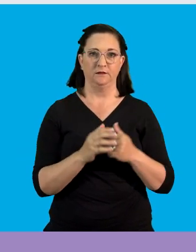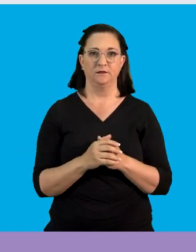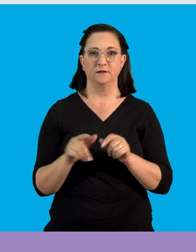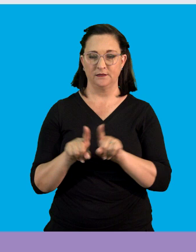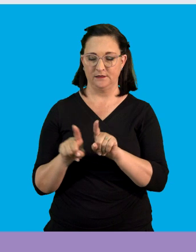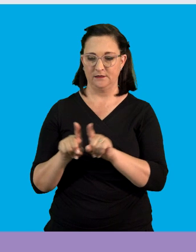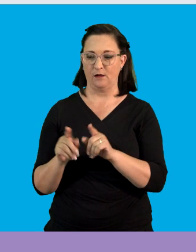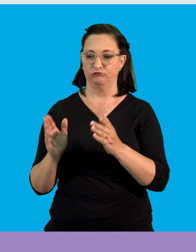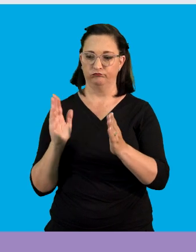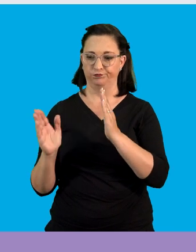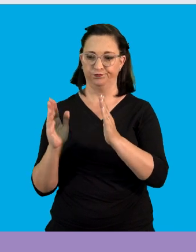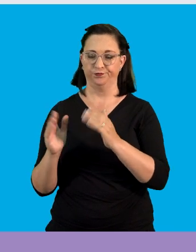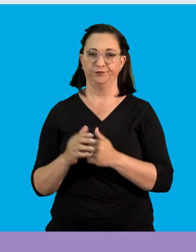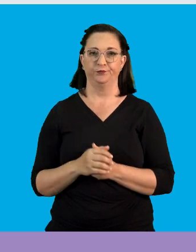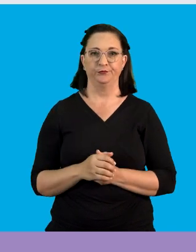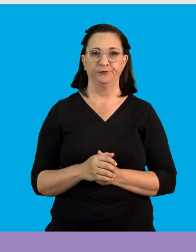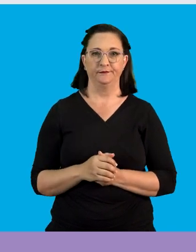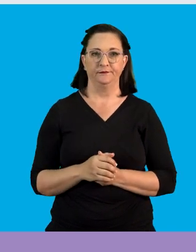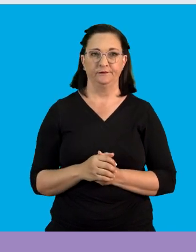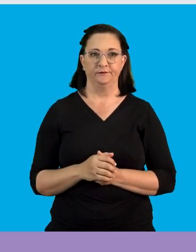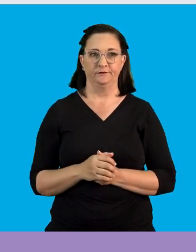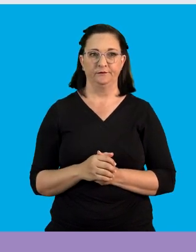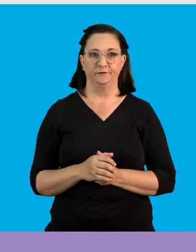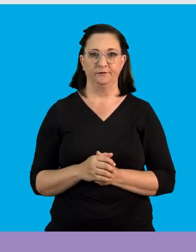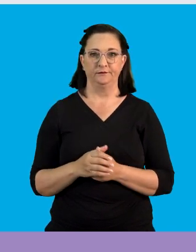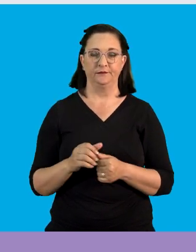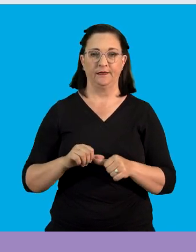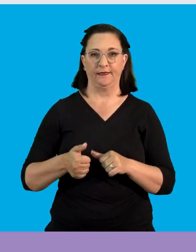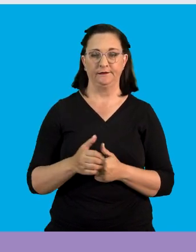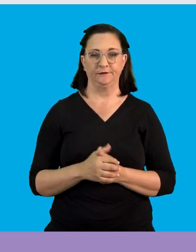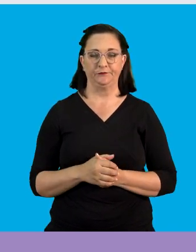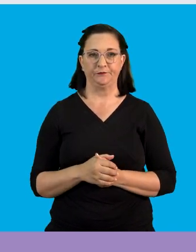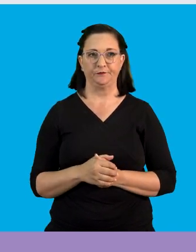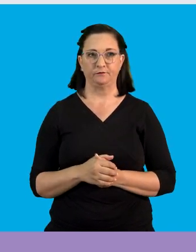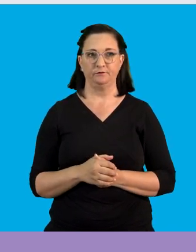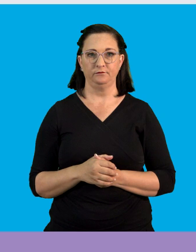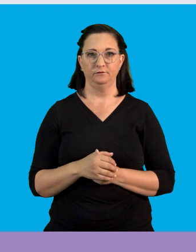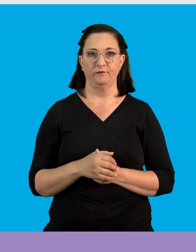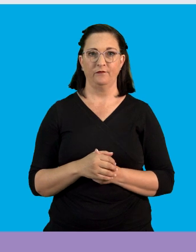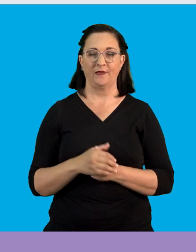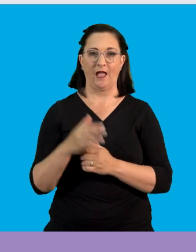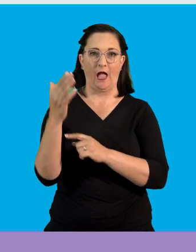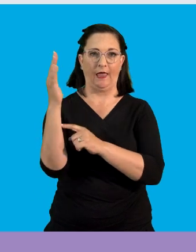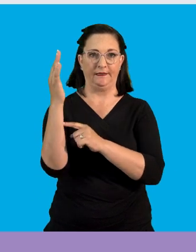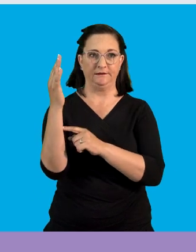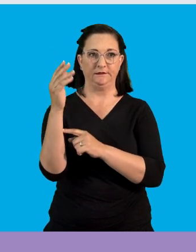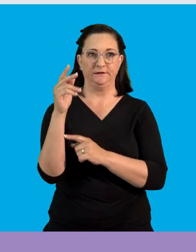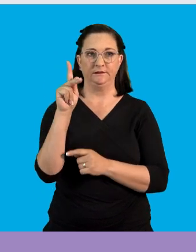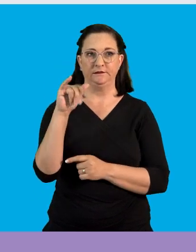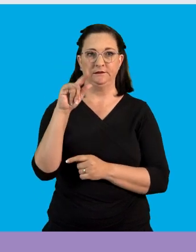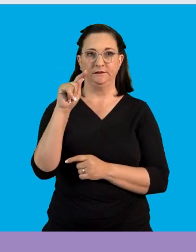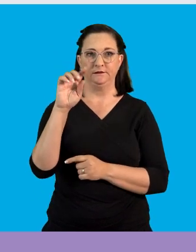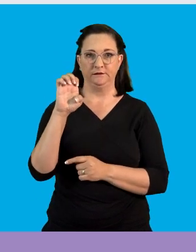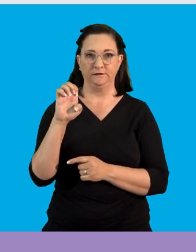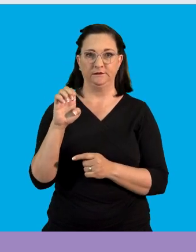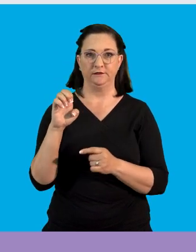sides that are also parallel. All right, let's look at the next one, which is a kite. Two